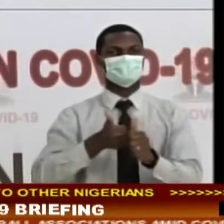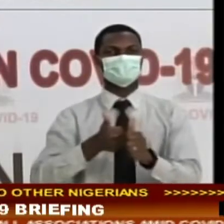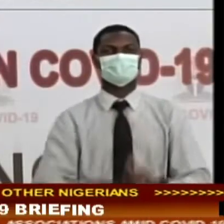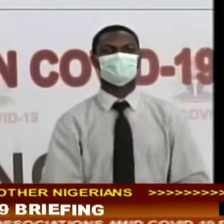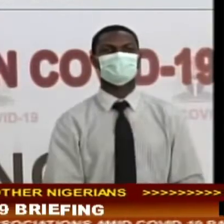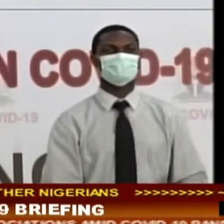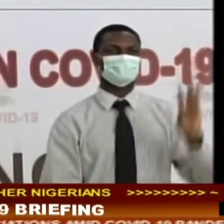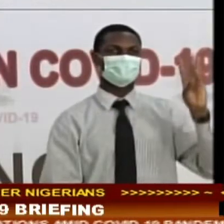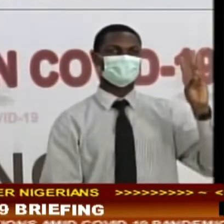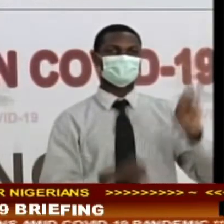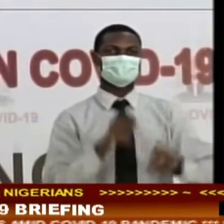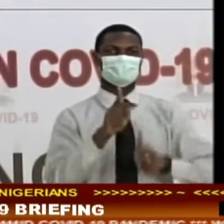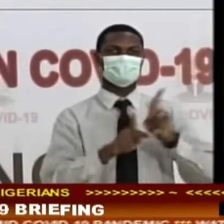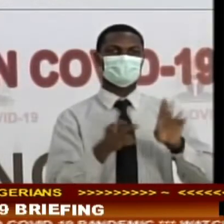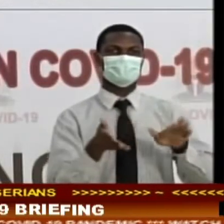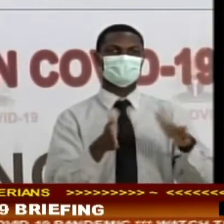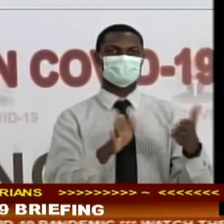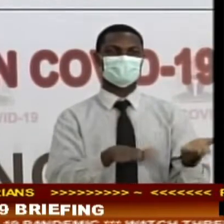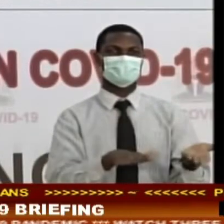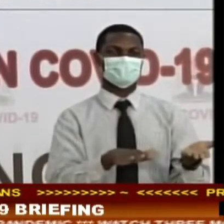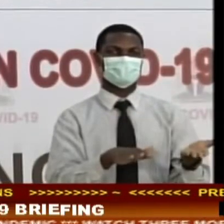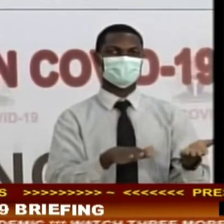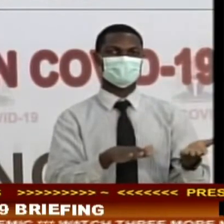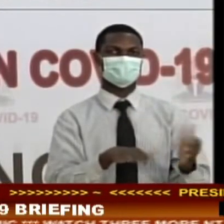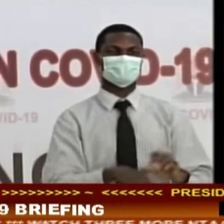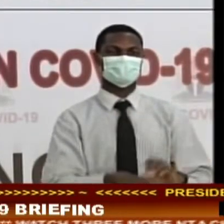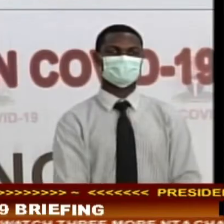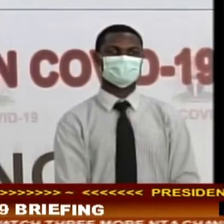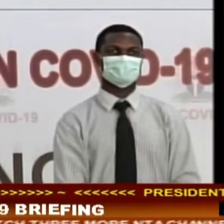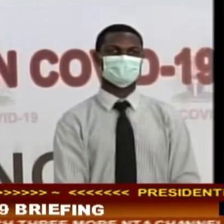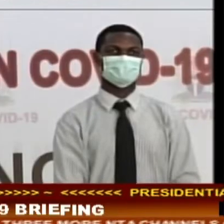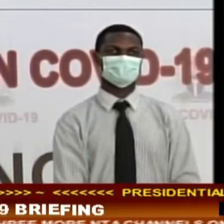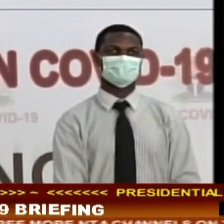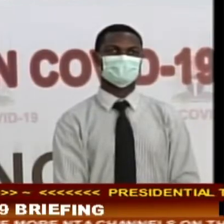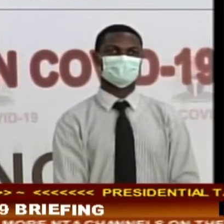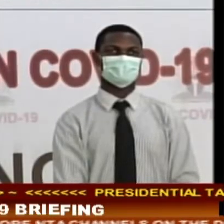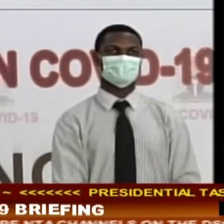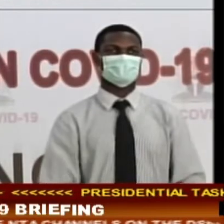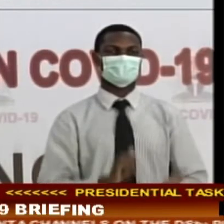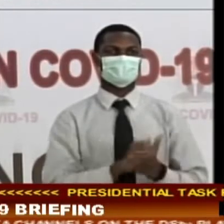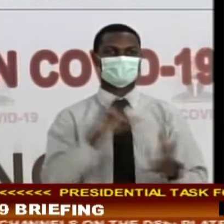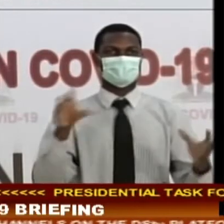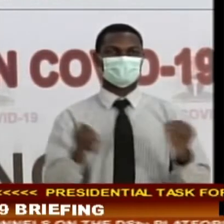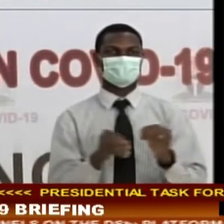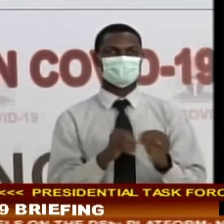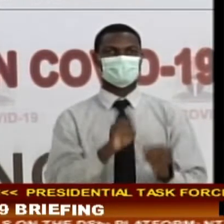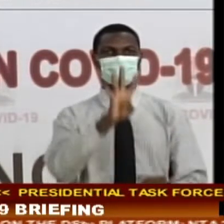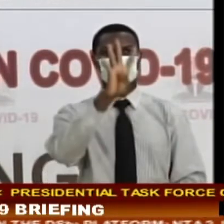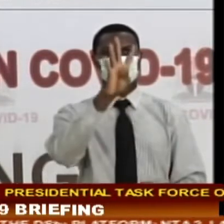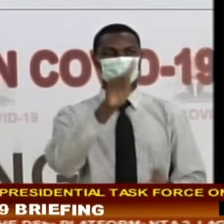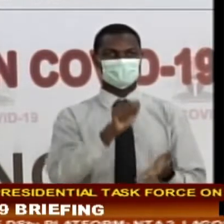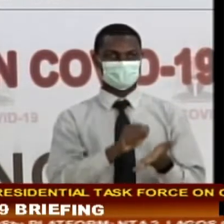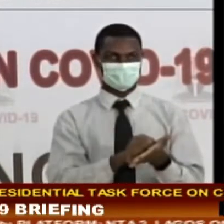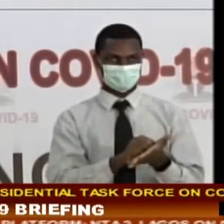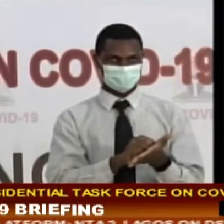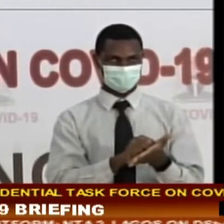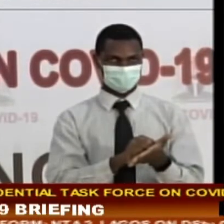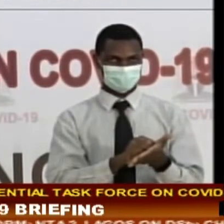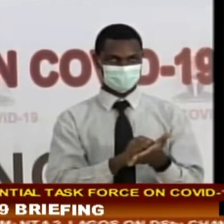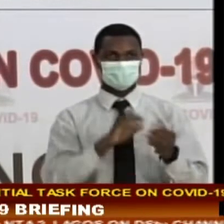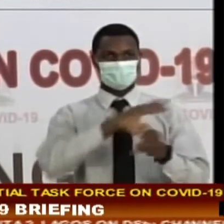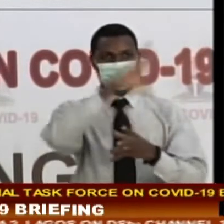fatalities were recorded in the same period bringing to 4,000 the number total number